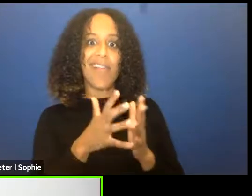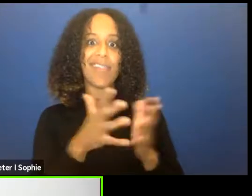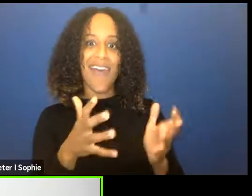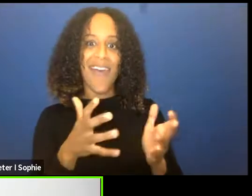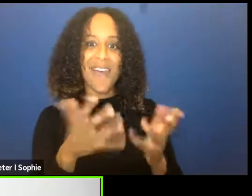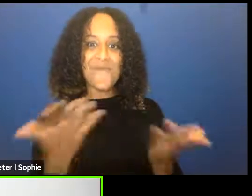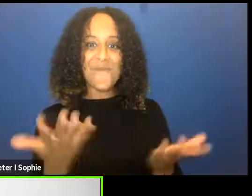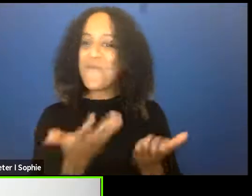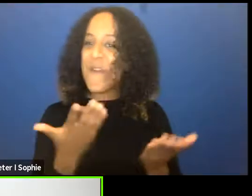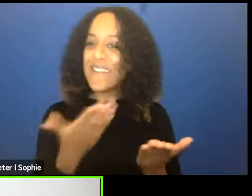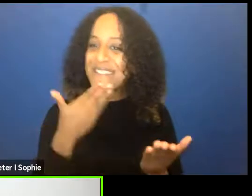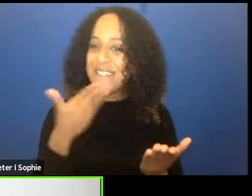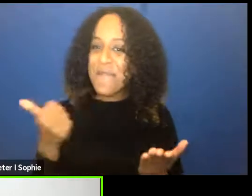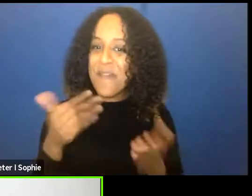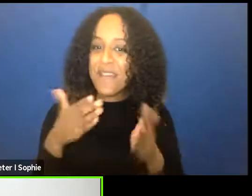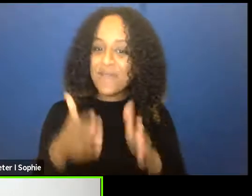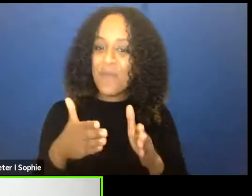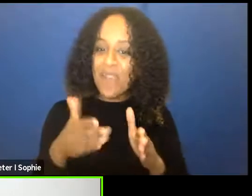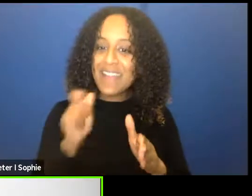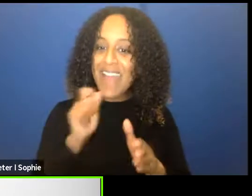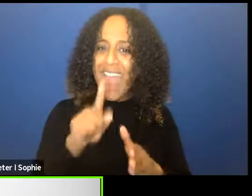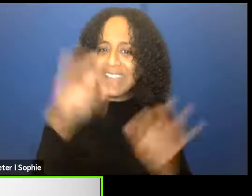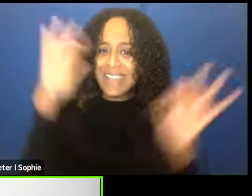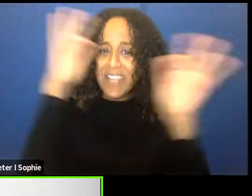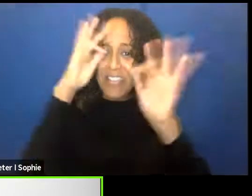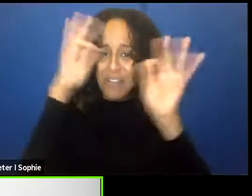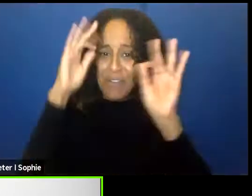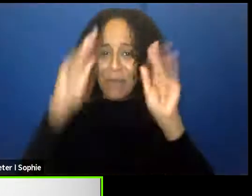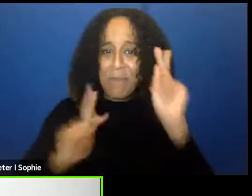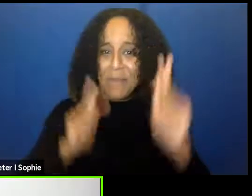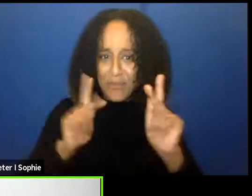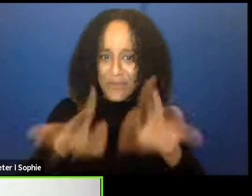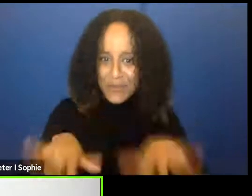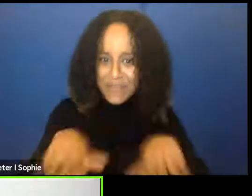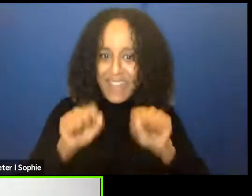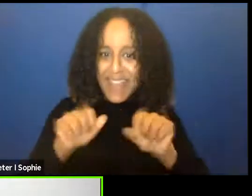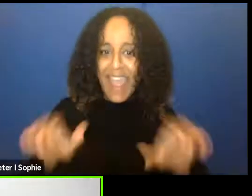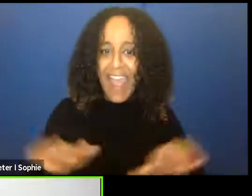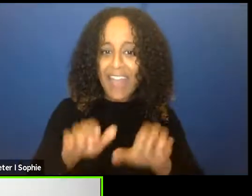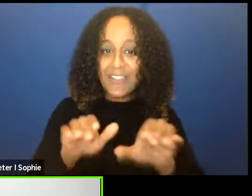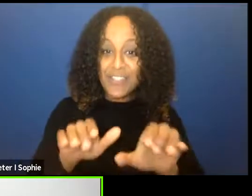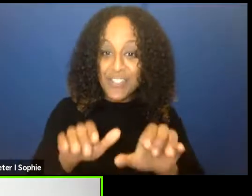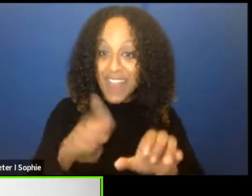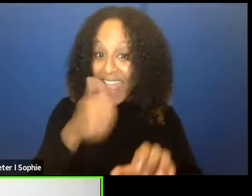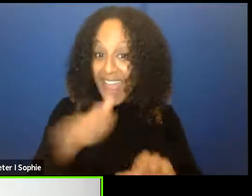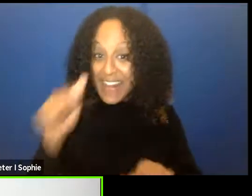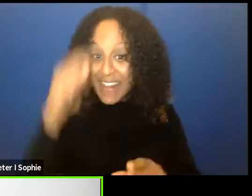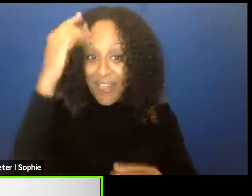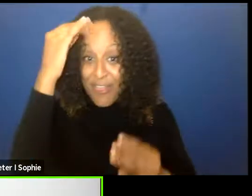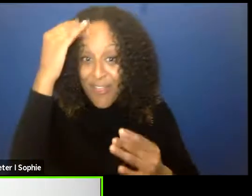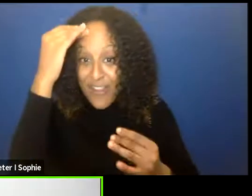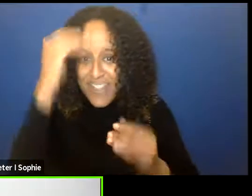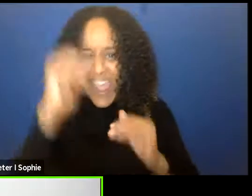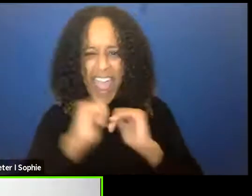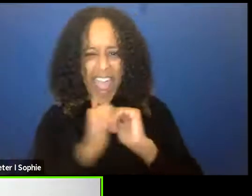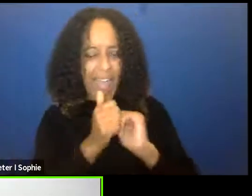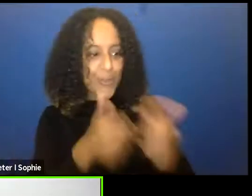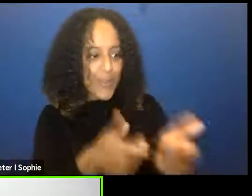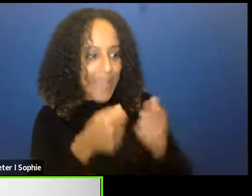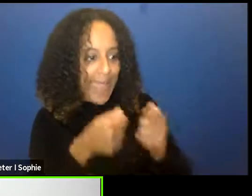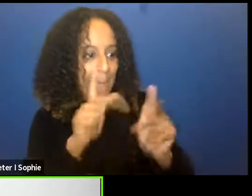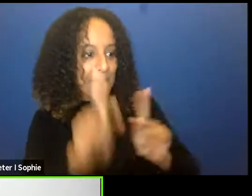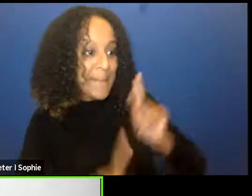What's the best way to ask ignorant people to take action? Any thoughts there? How do you get people